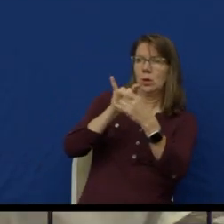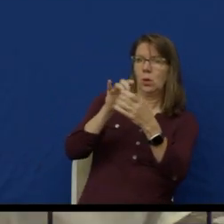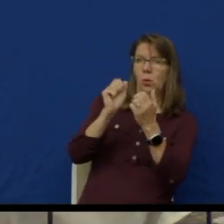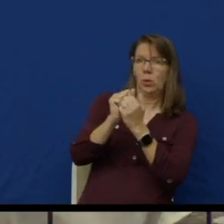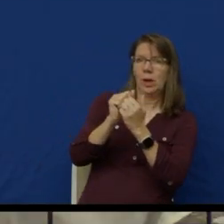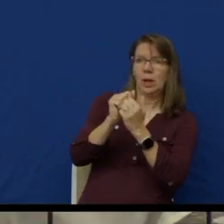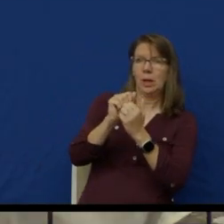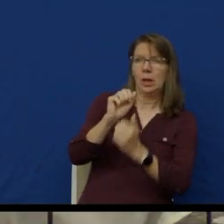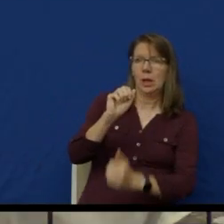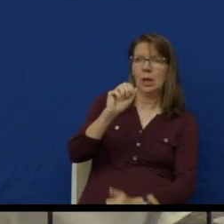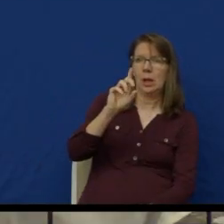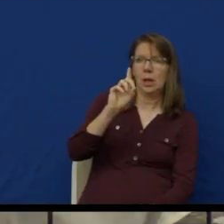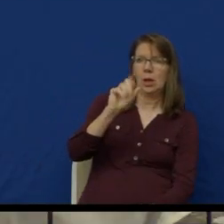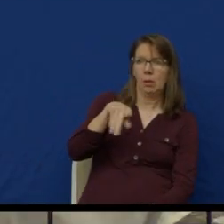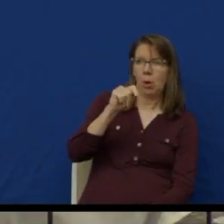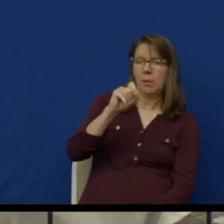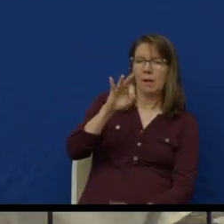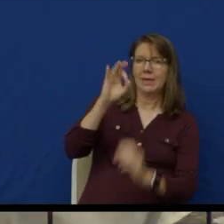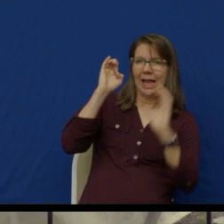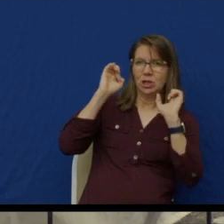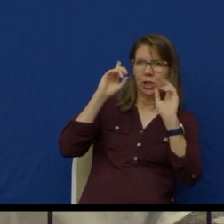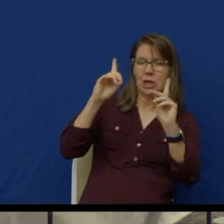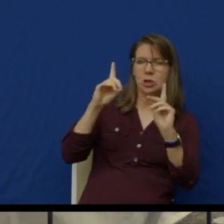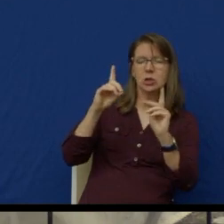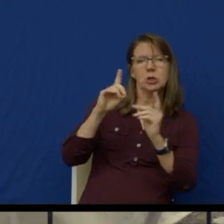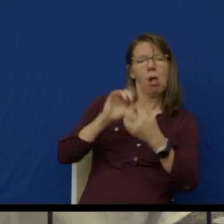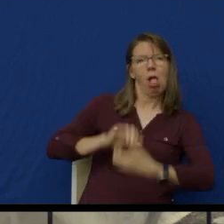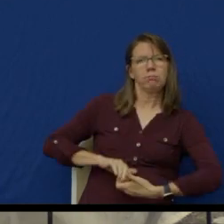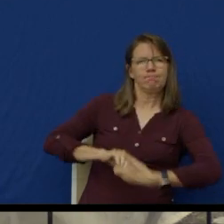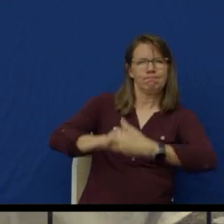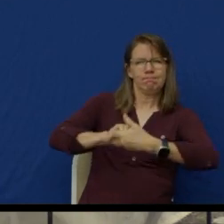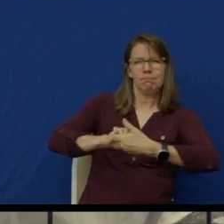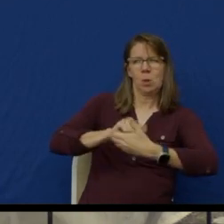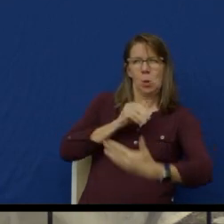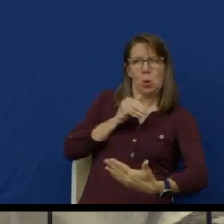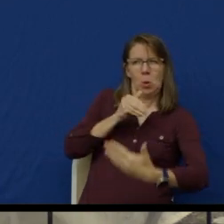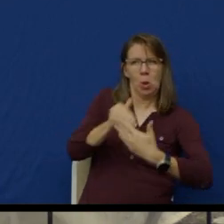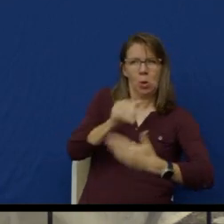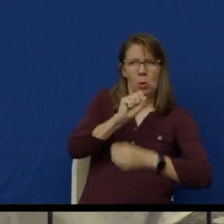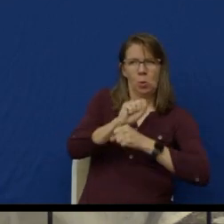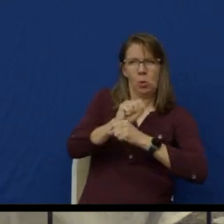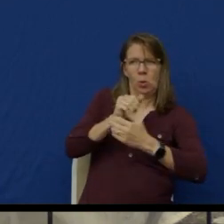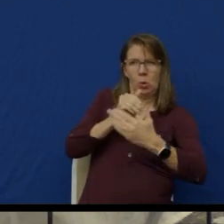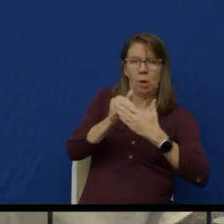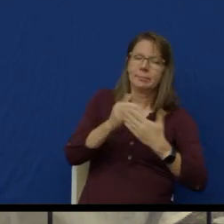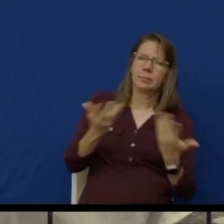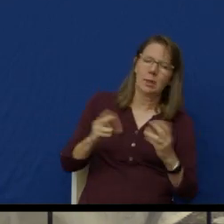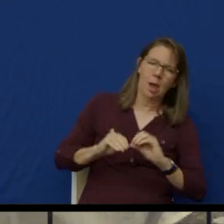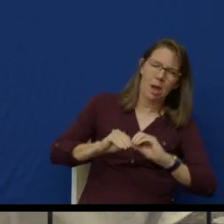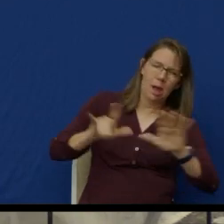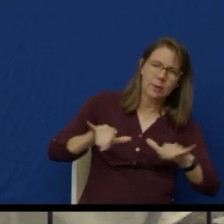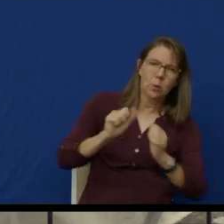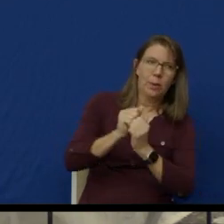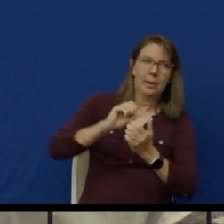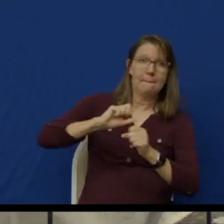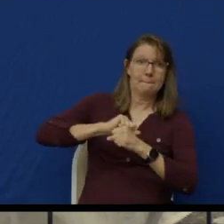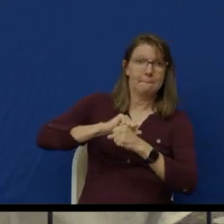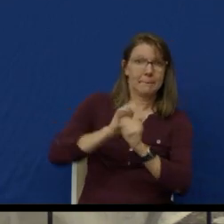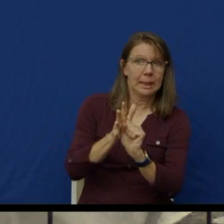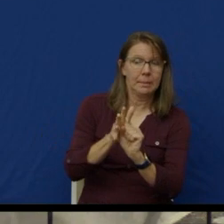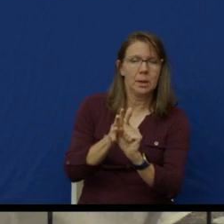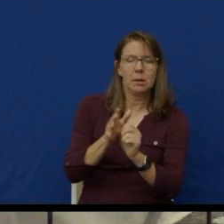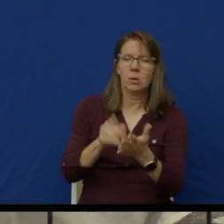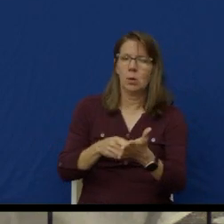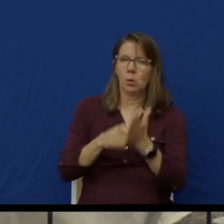and a KT equivalent in any part of the country. So we work very, very closely with them. And obviously during the pandemic, we worked, you know, it required us to get